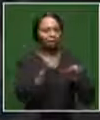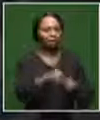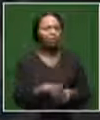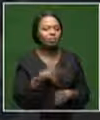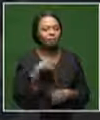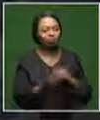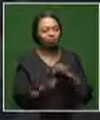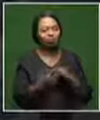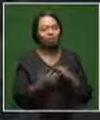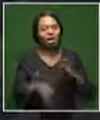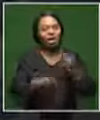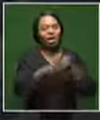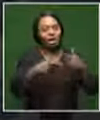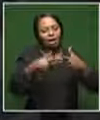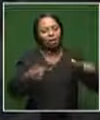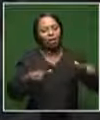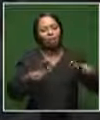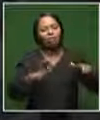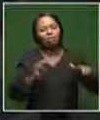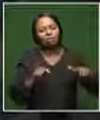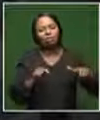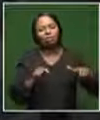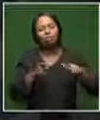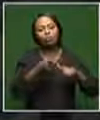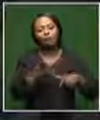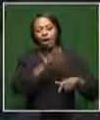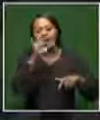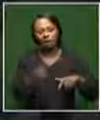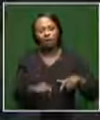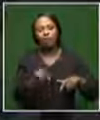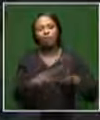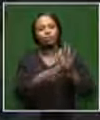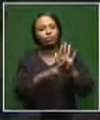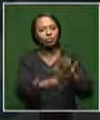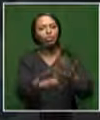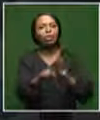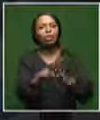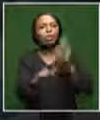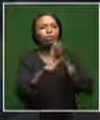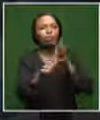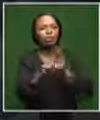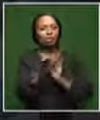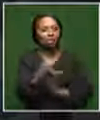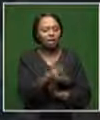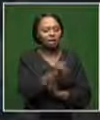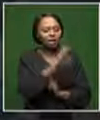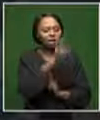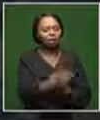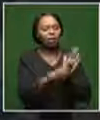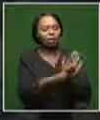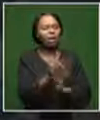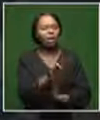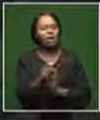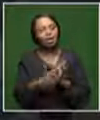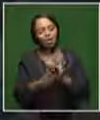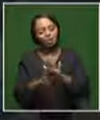languages in Africa. So representation is very important, and not just representing South Africa, but the continent